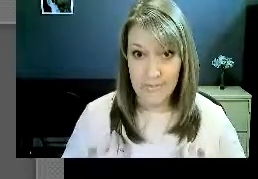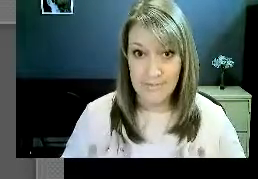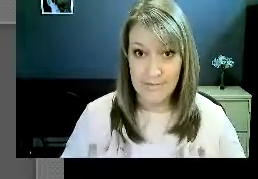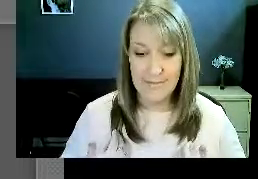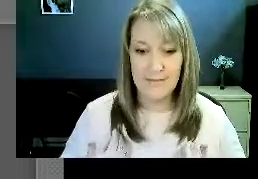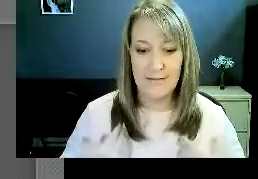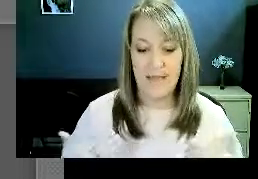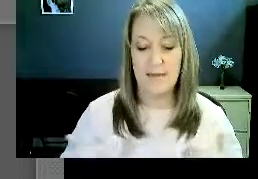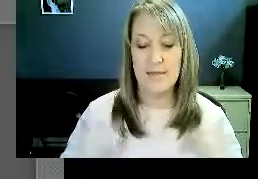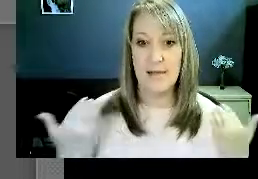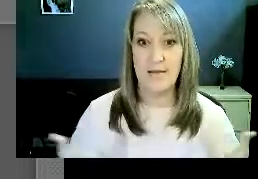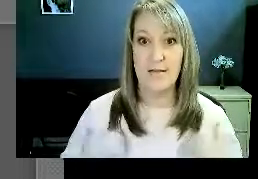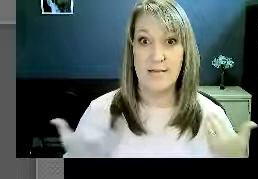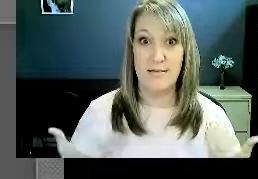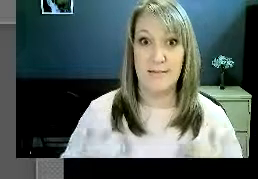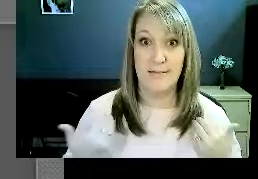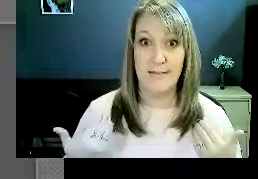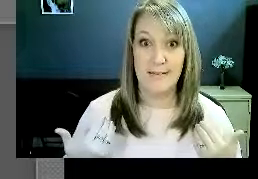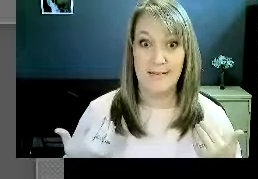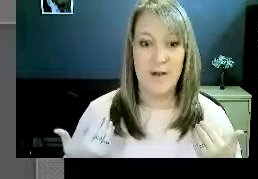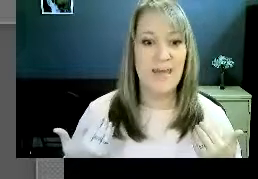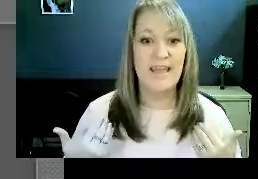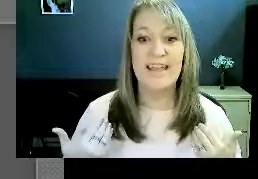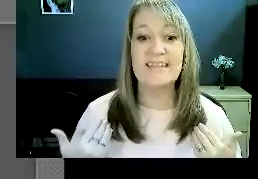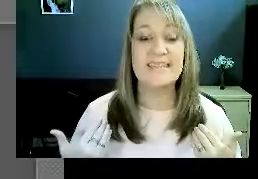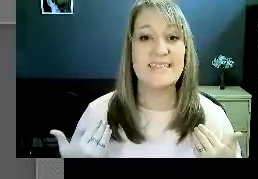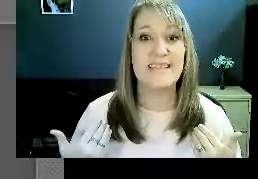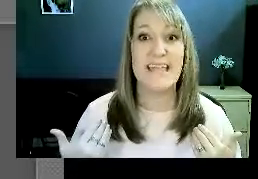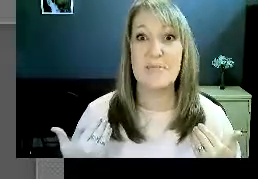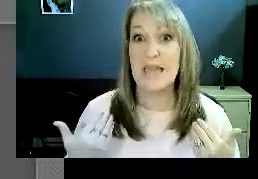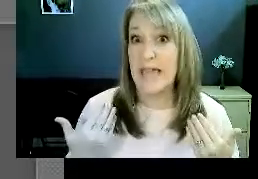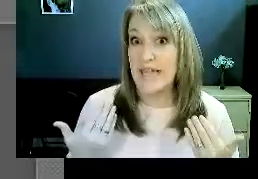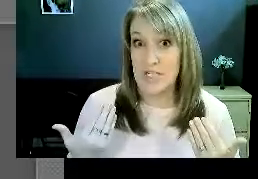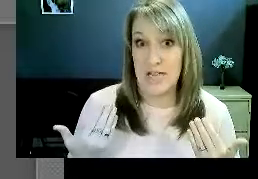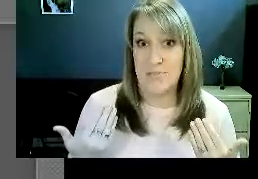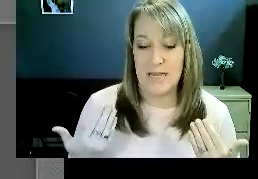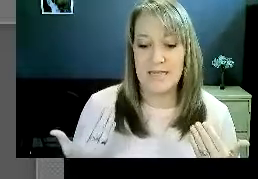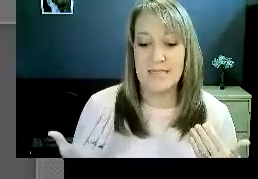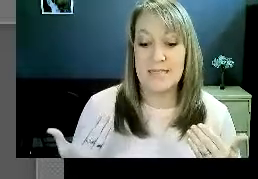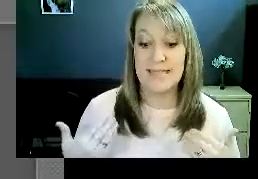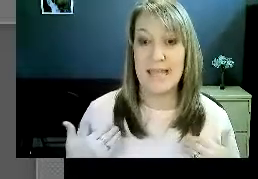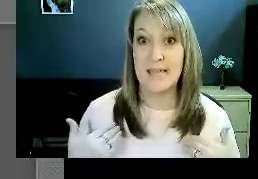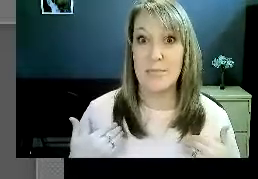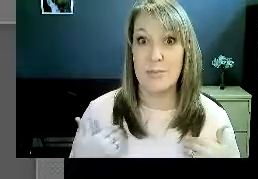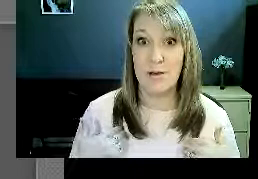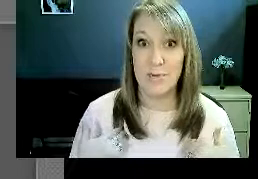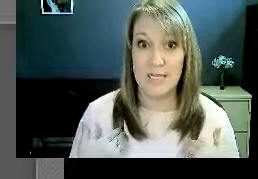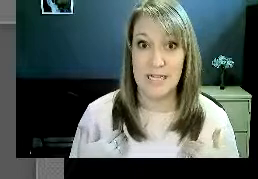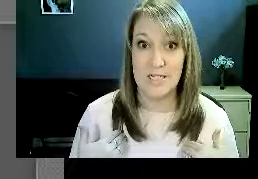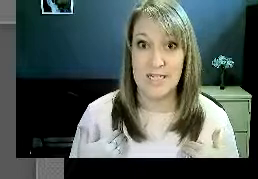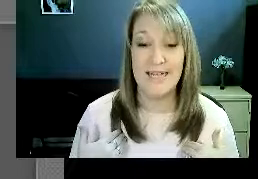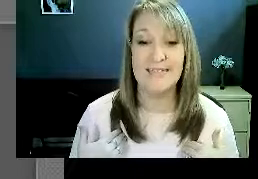tired, and young. Okay, it's the same hand shape. It's the same